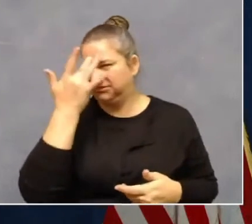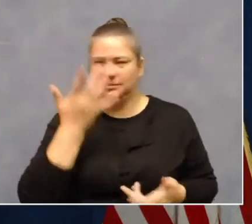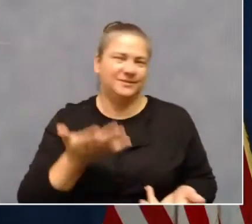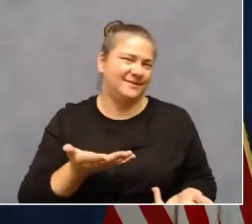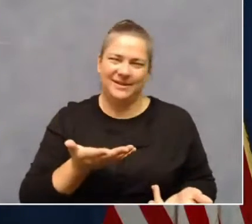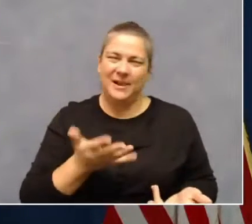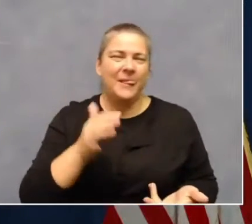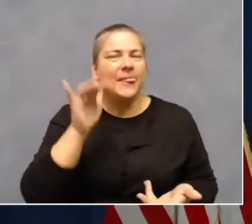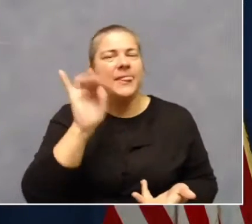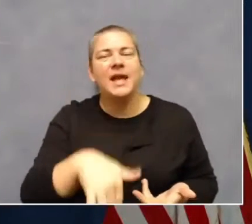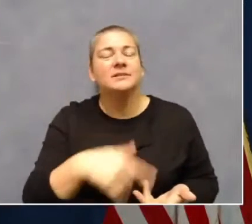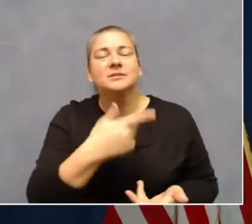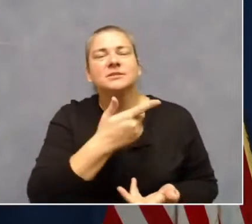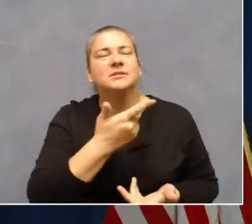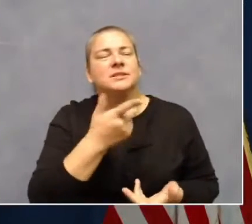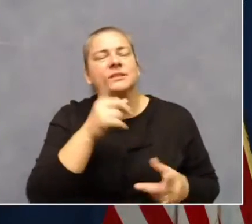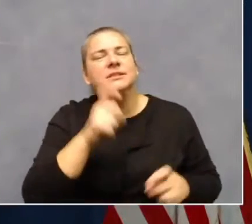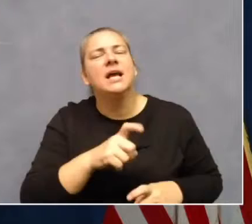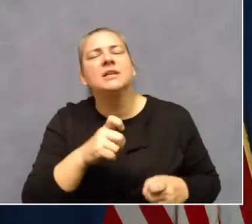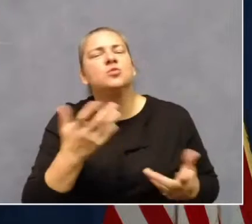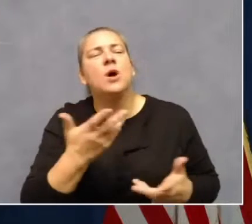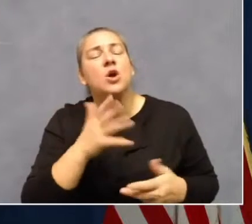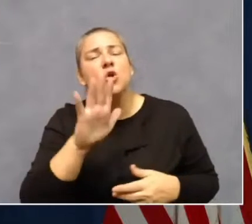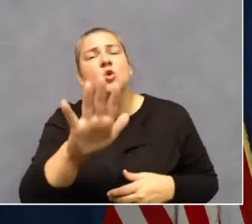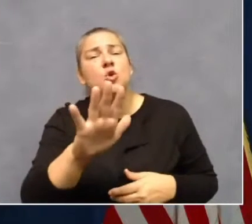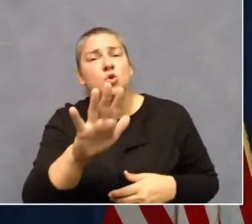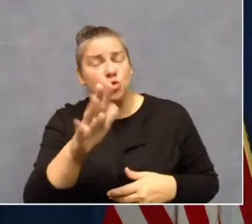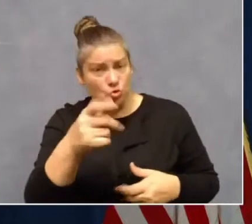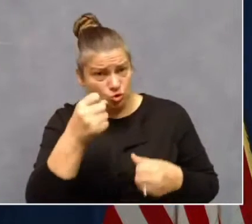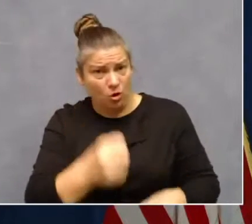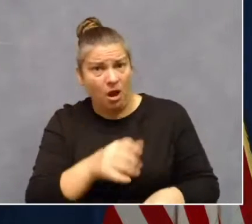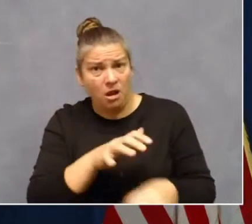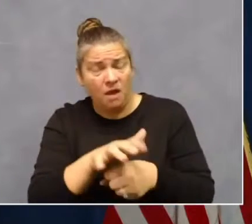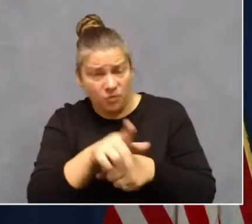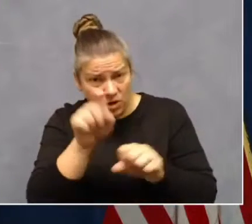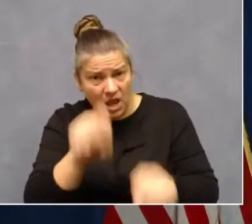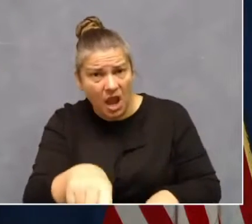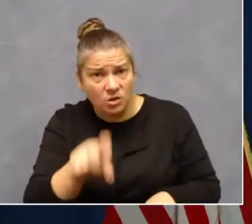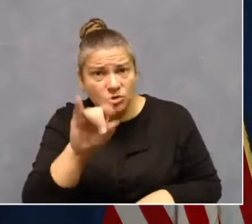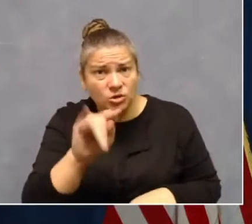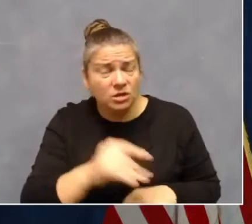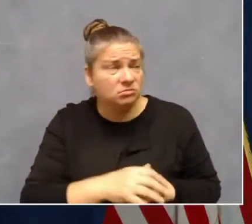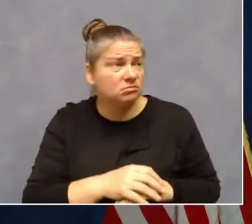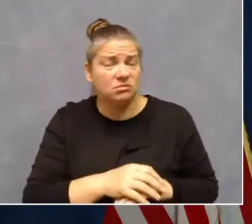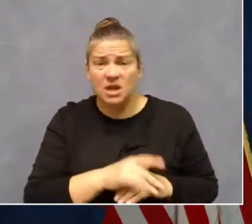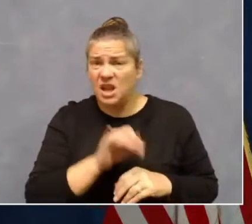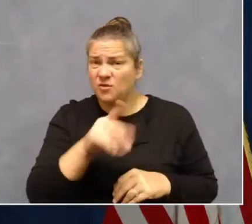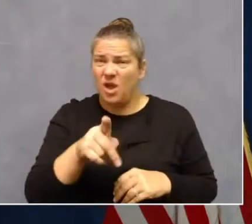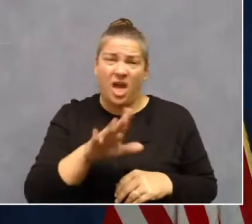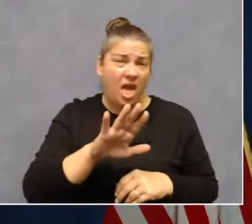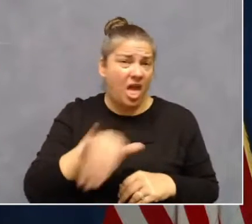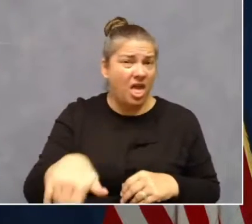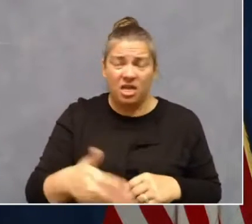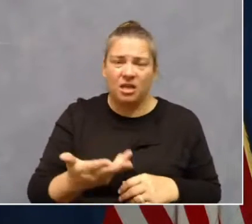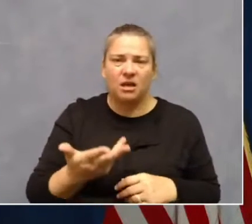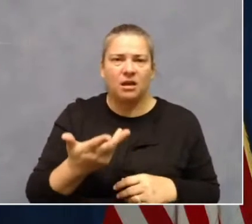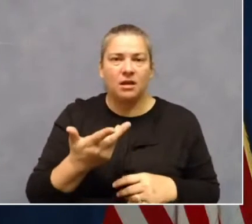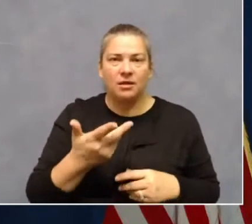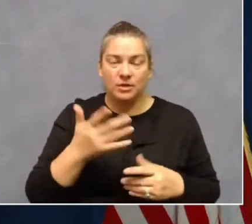And unfortunately, the success or failure in that test is marked with disease and it's marked with death.